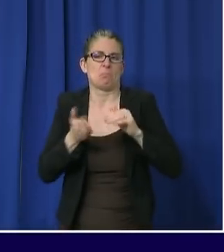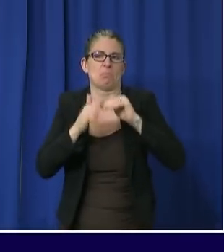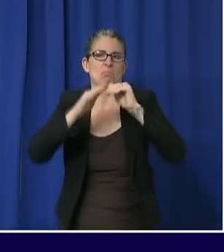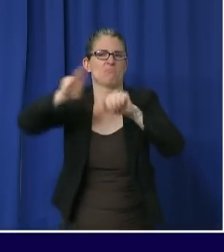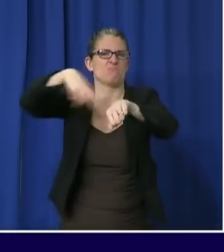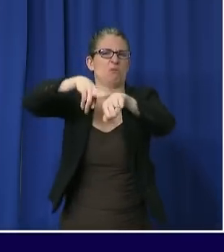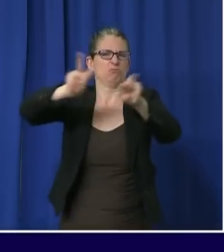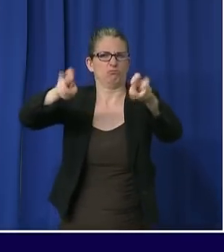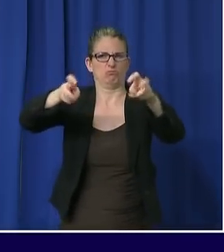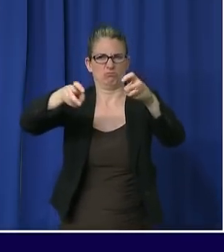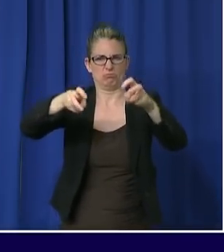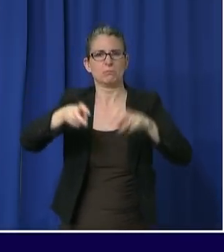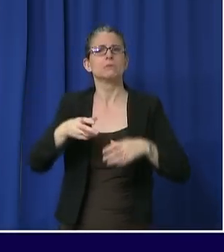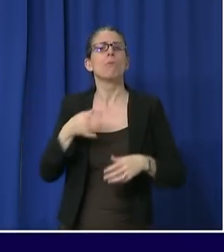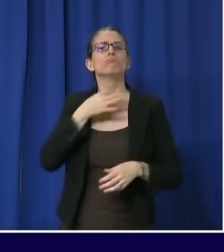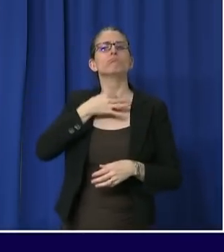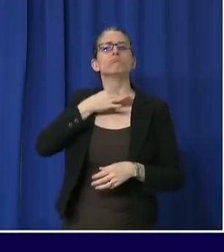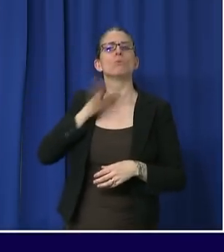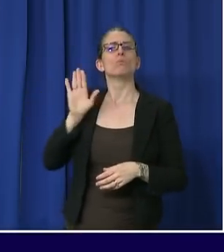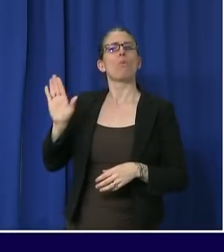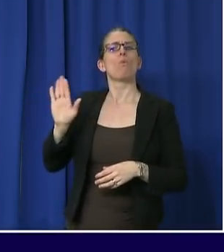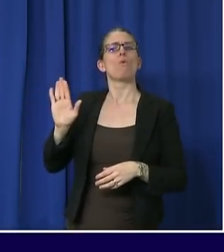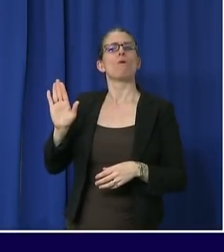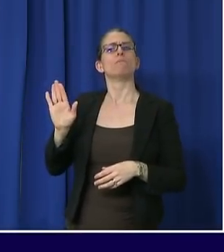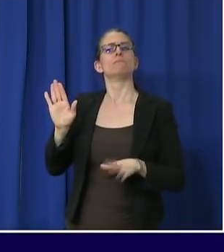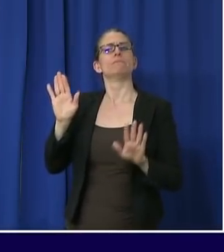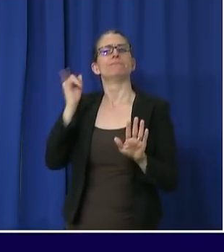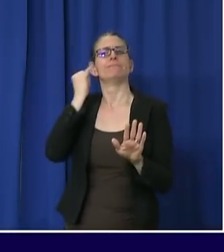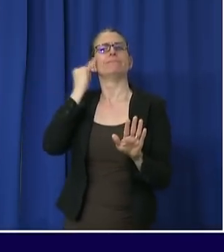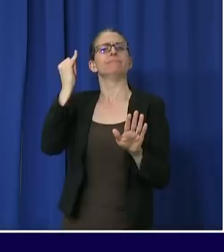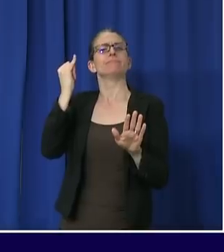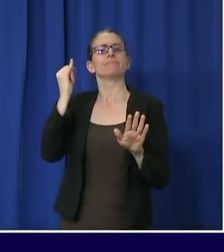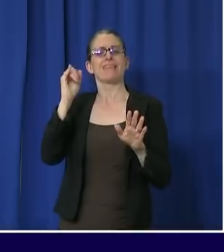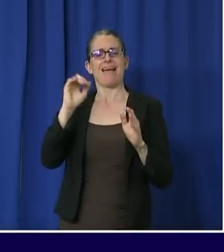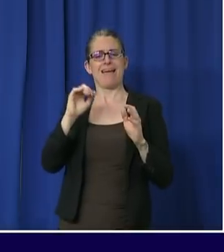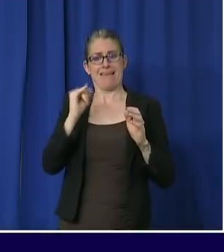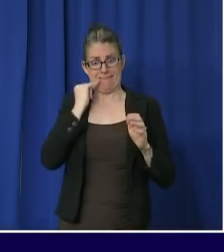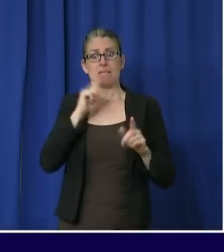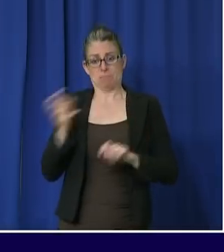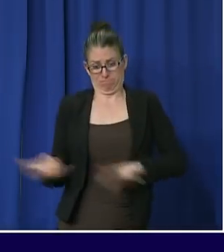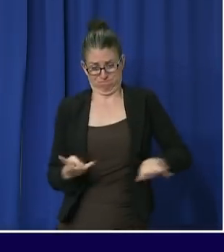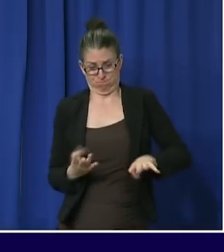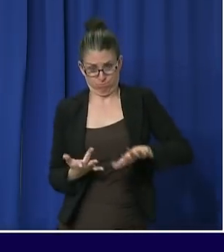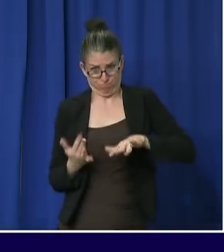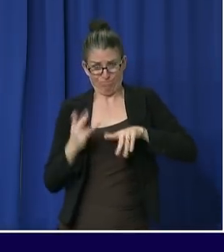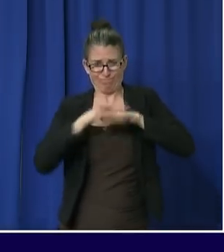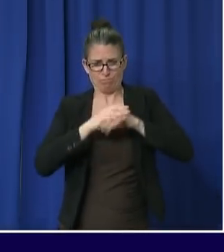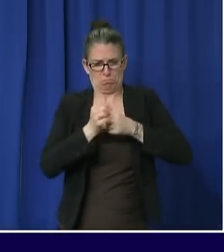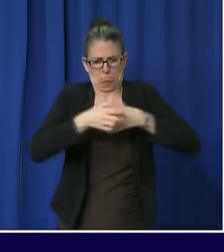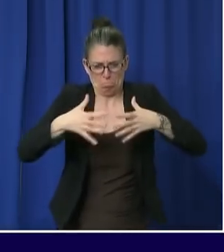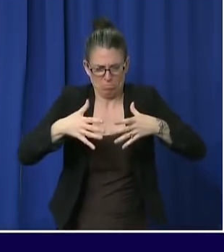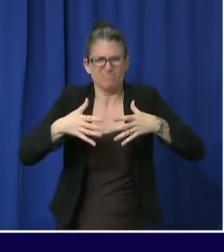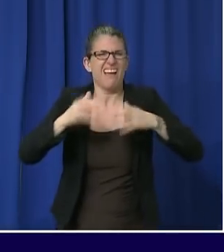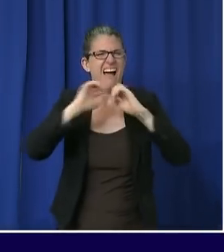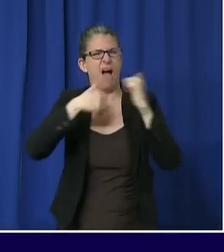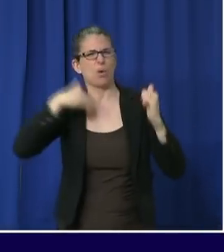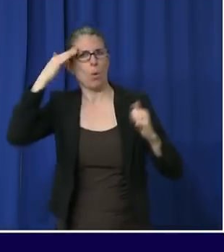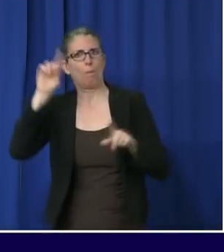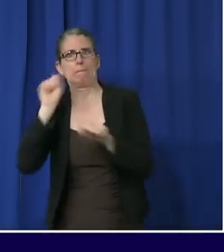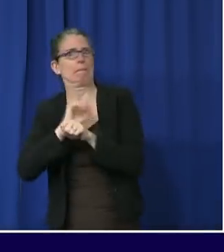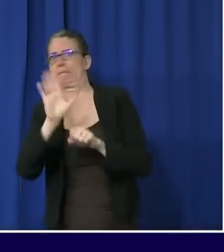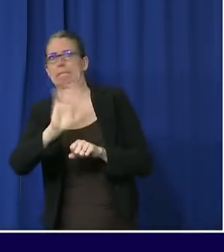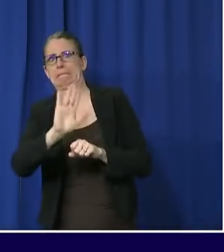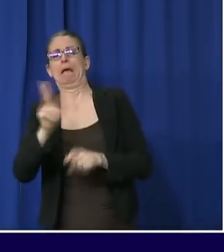potential surge. Let me say a couple things about that, TJ. The first is, although there's a lot of concern